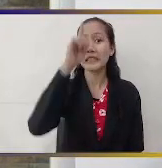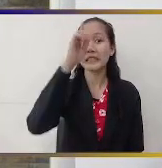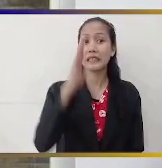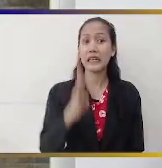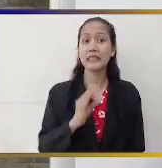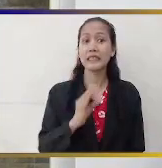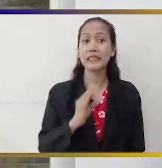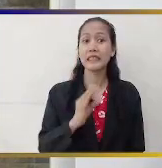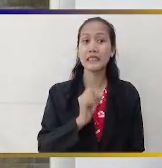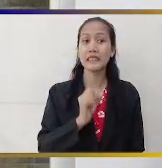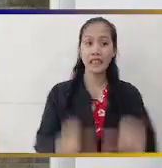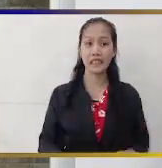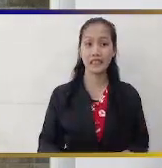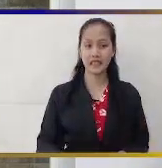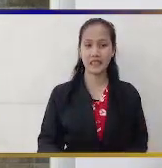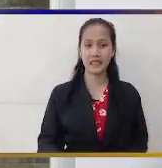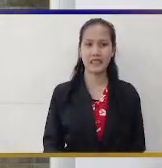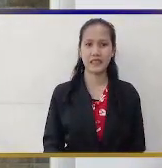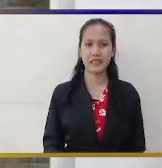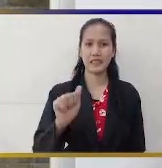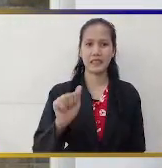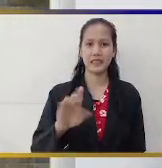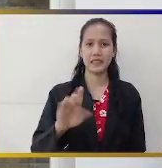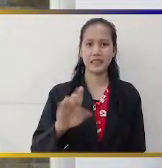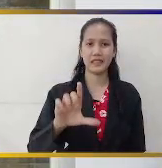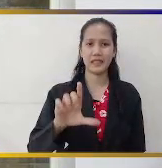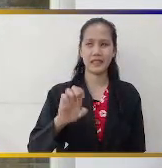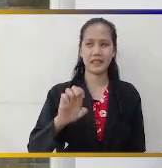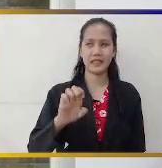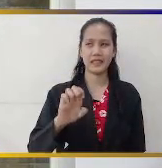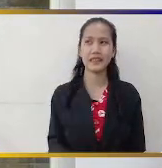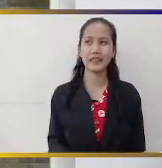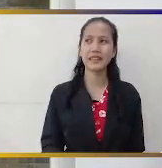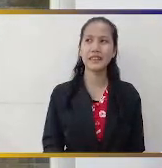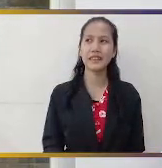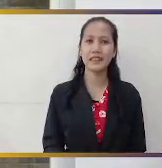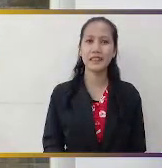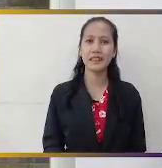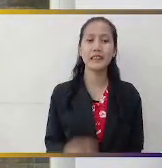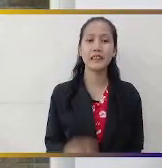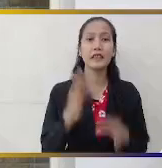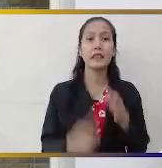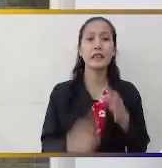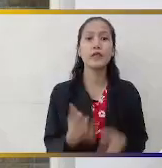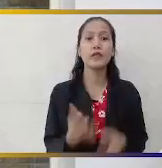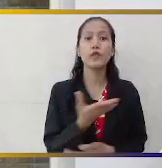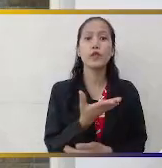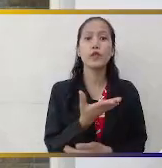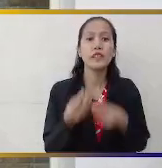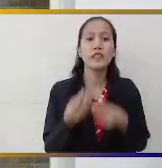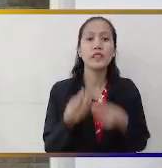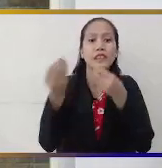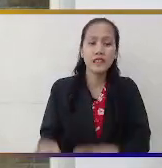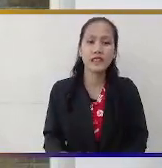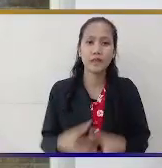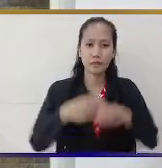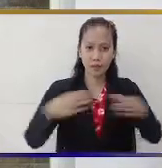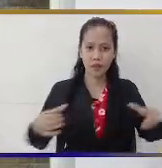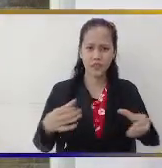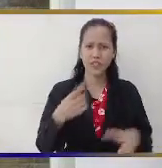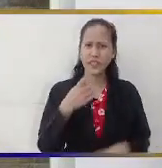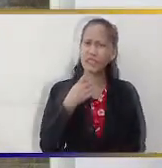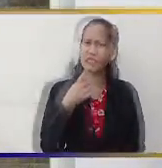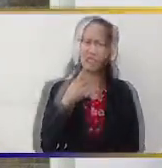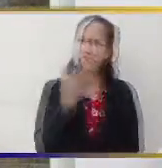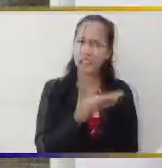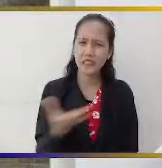is able. Say it. And God is able. If you will give bountifully, I'm telling you,